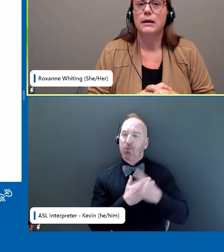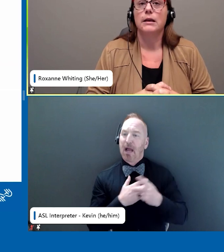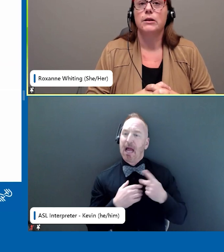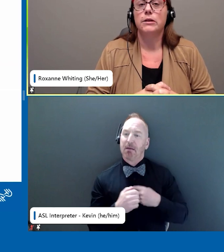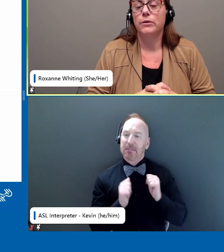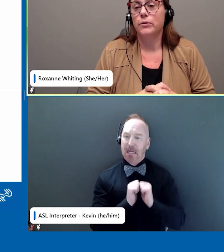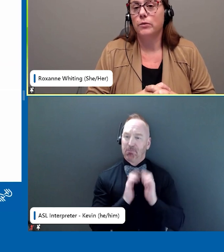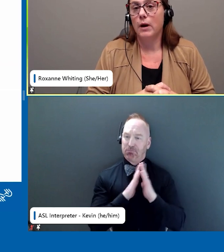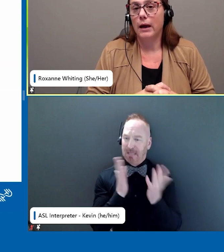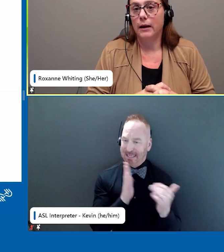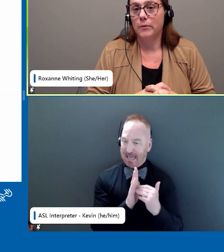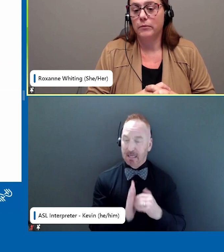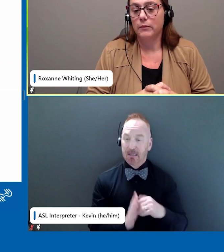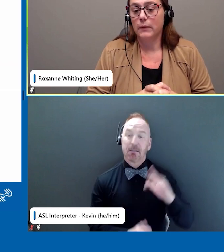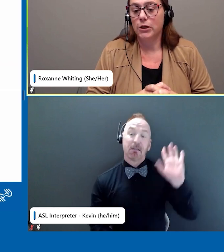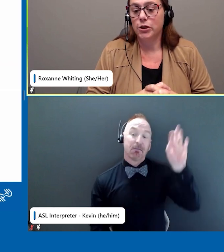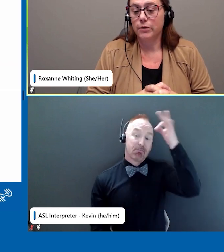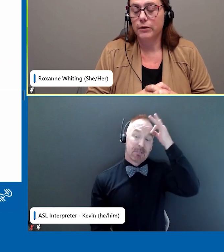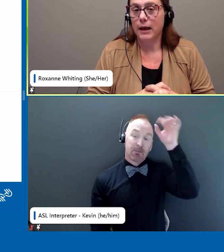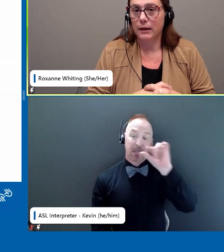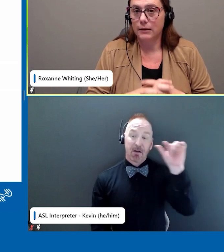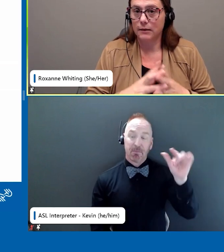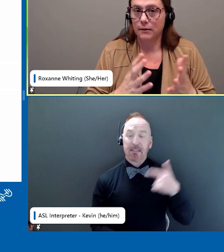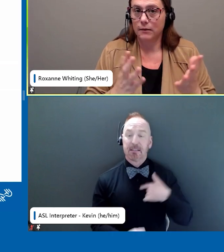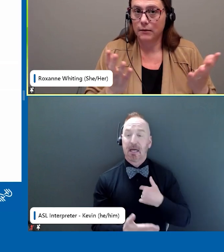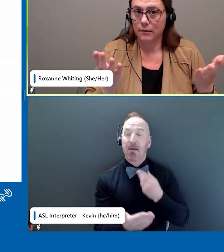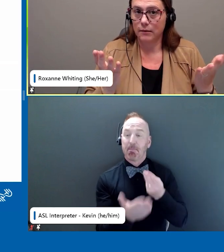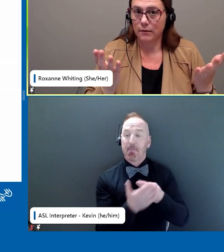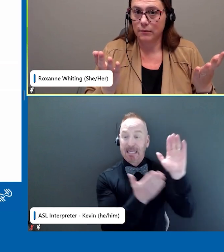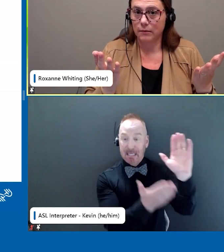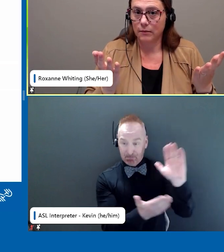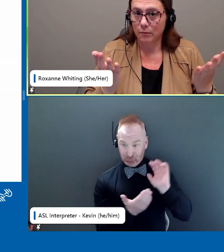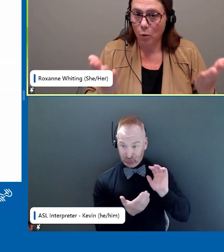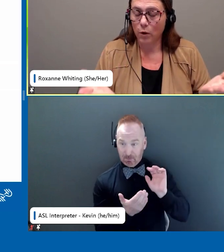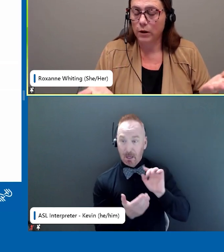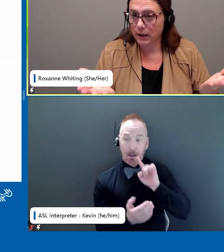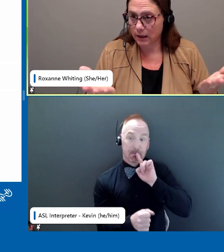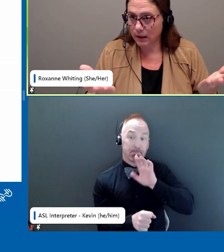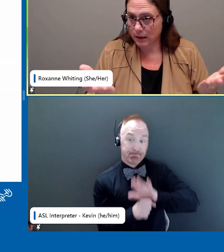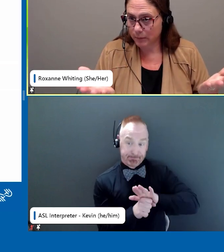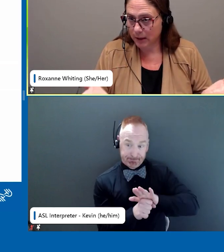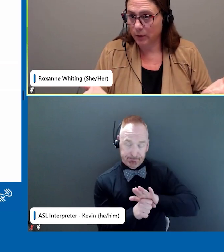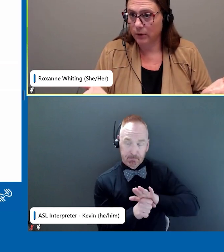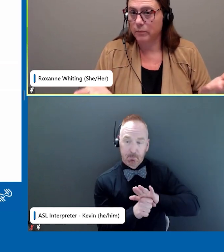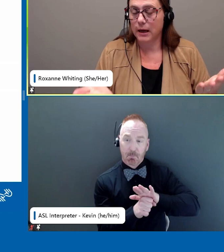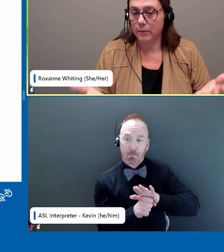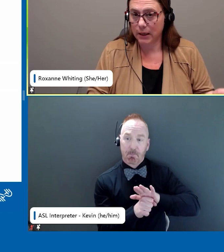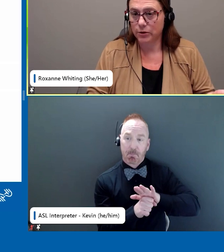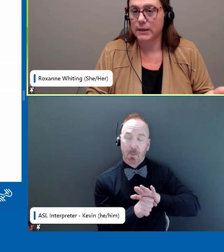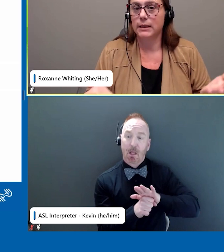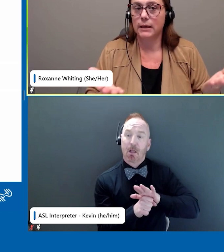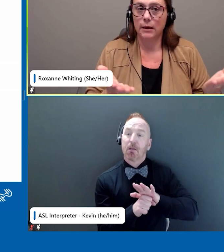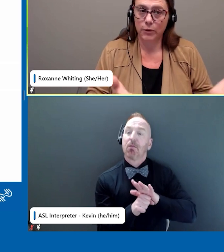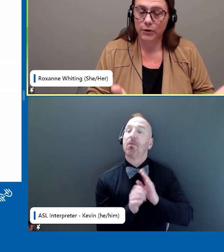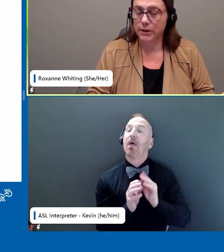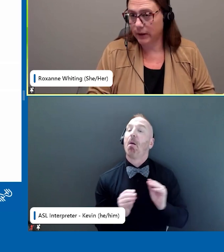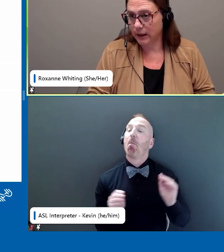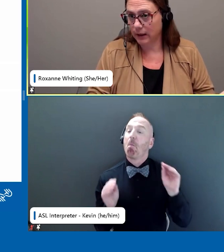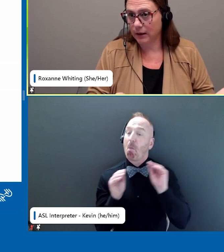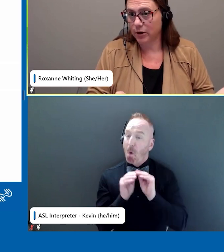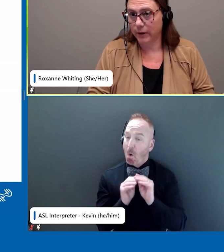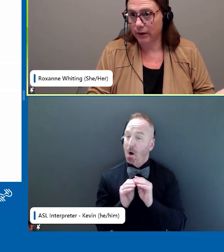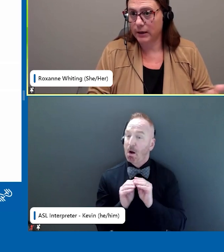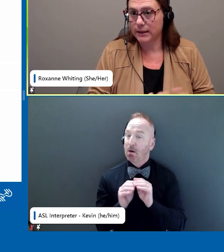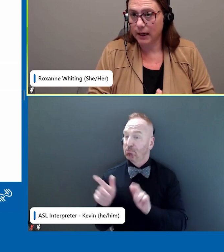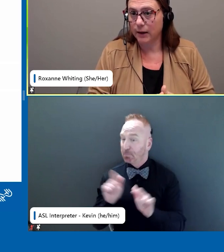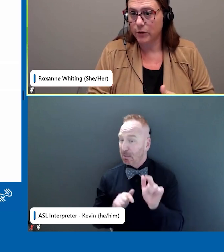funding to ensure that more people become interested in pursuing